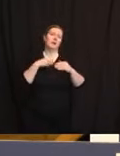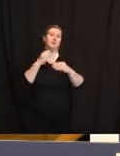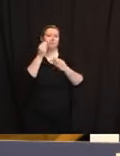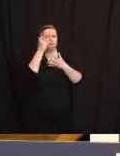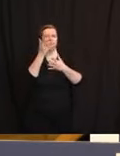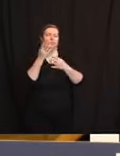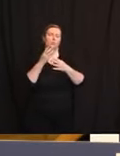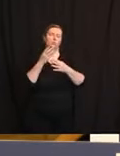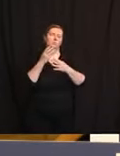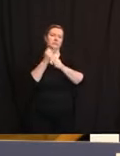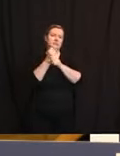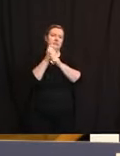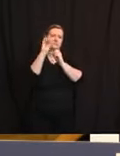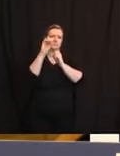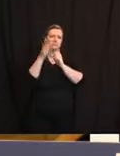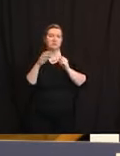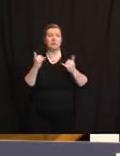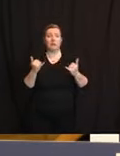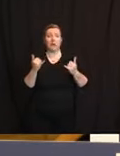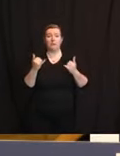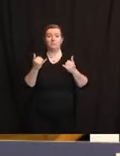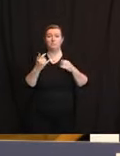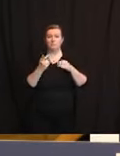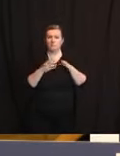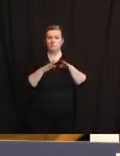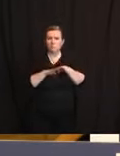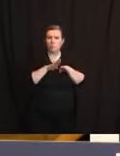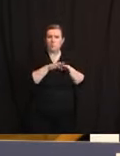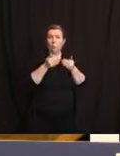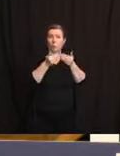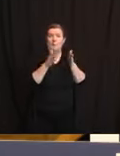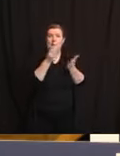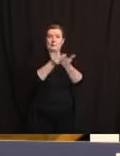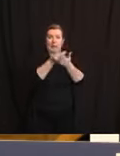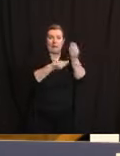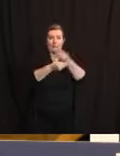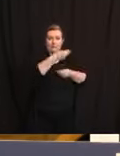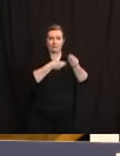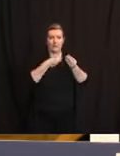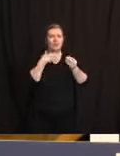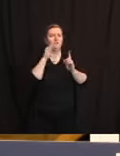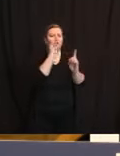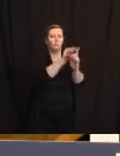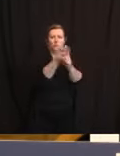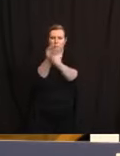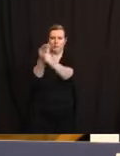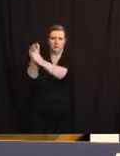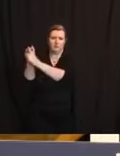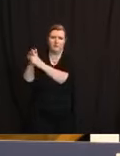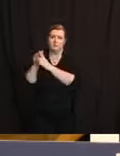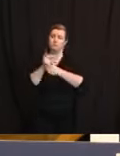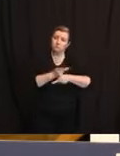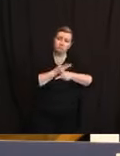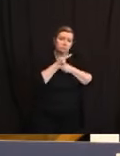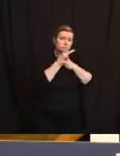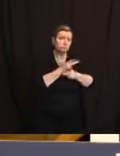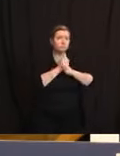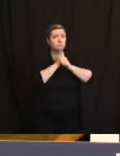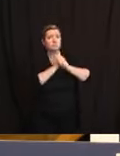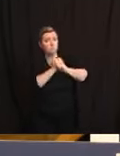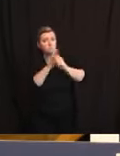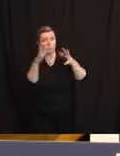we take incremental steps toward reopening, I want to remind everyone to continue to take steps to protect your